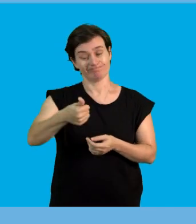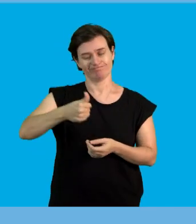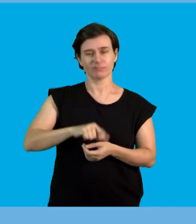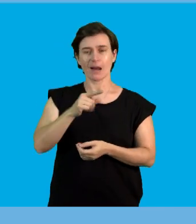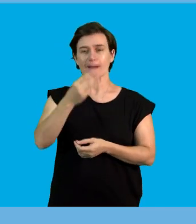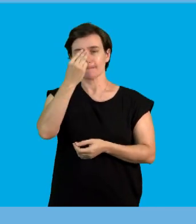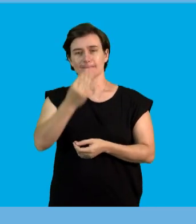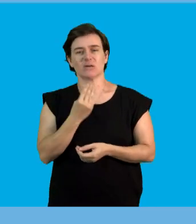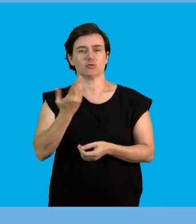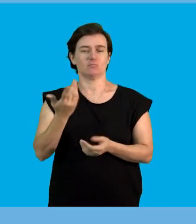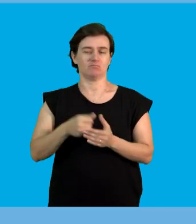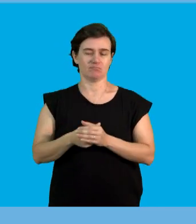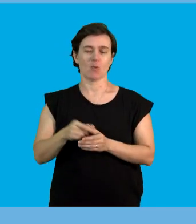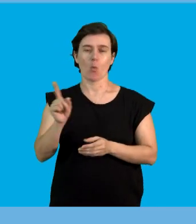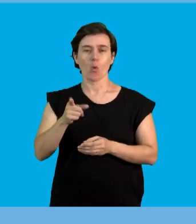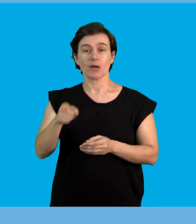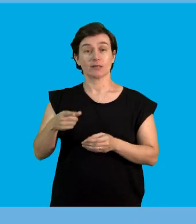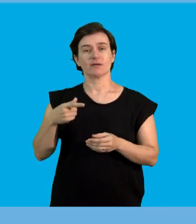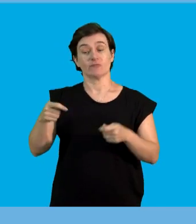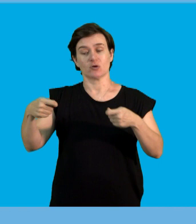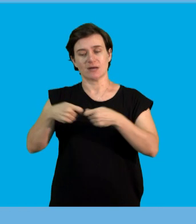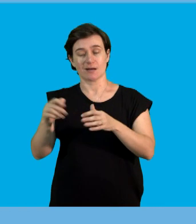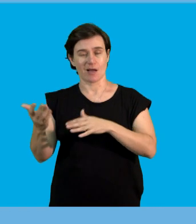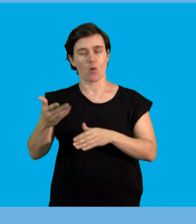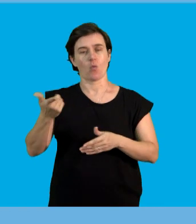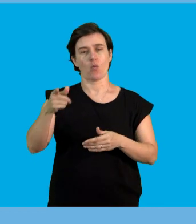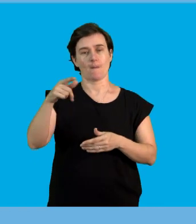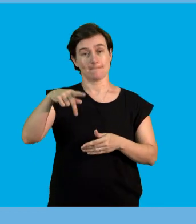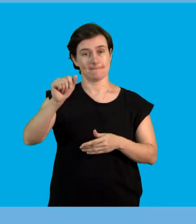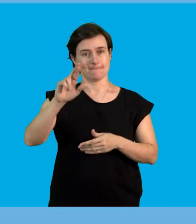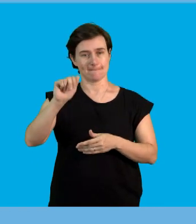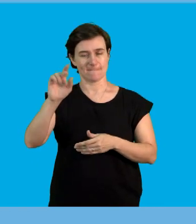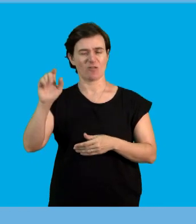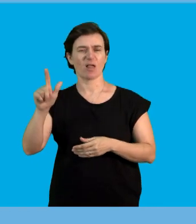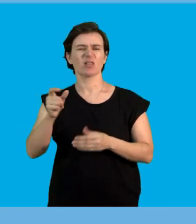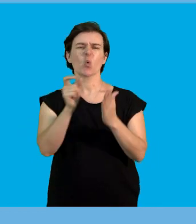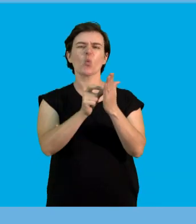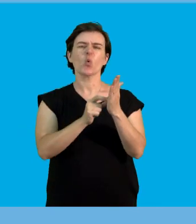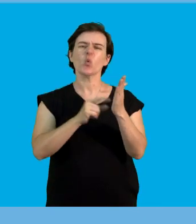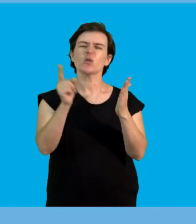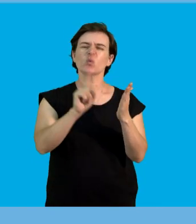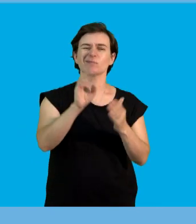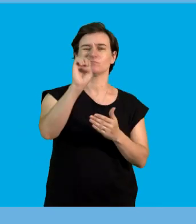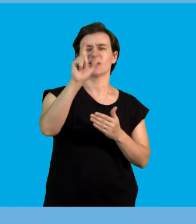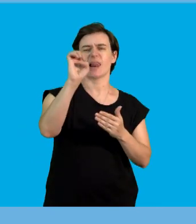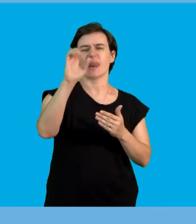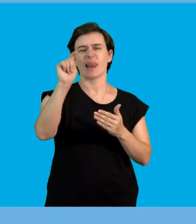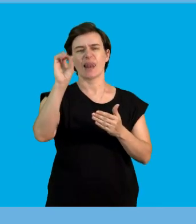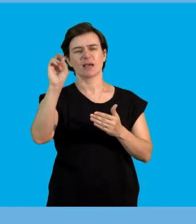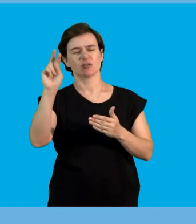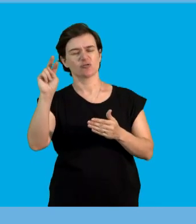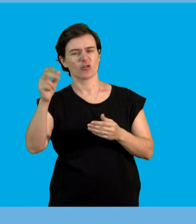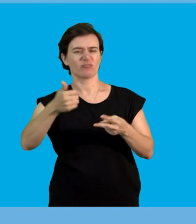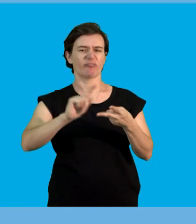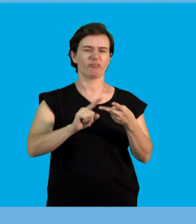at the diagrams or the circuit diagram that were connected in parallel. We used words such as electrons,